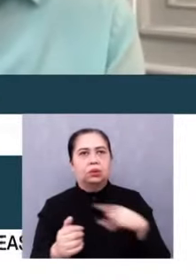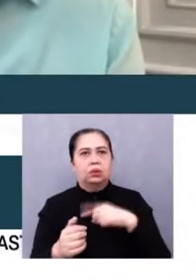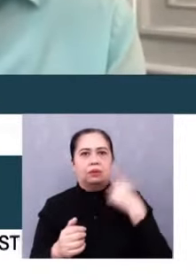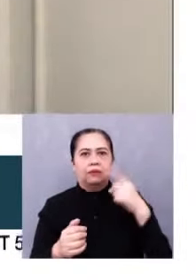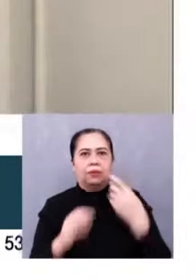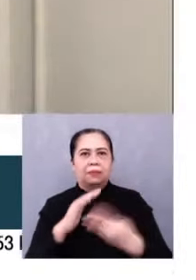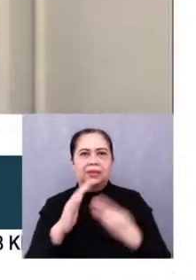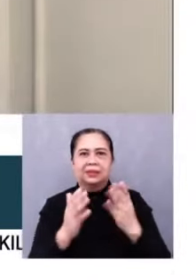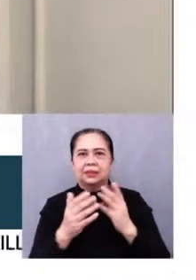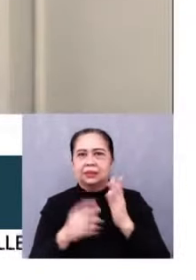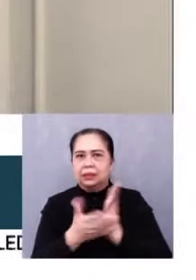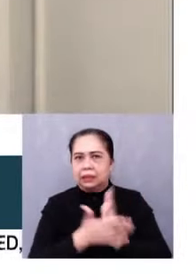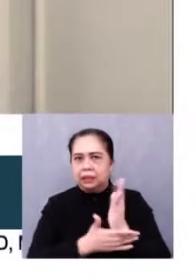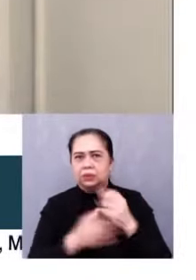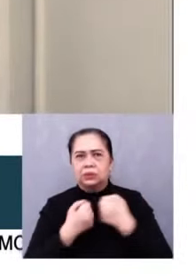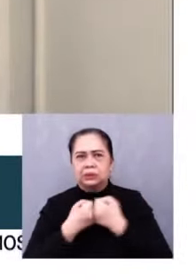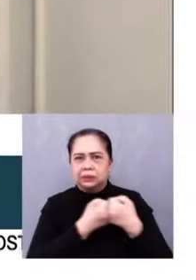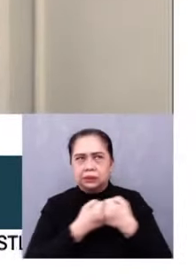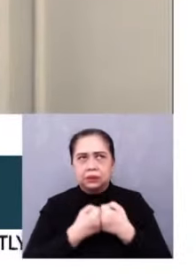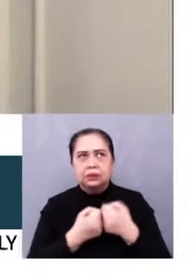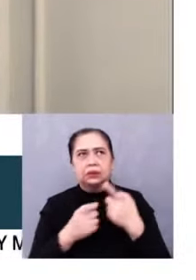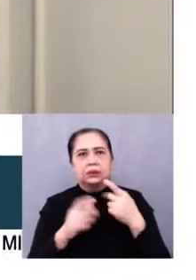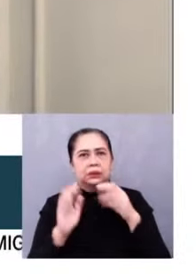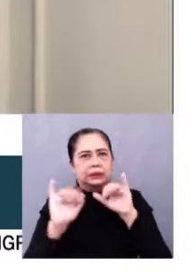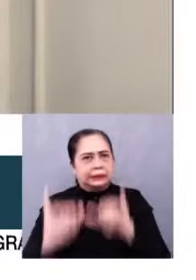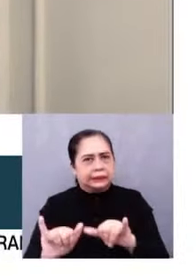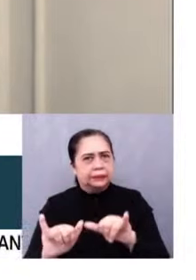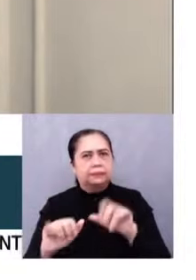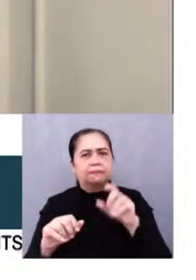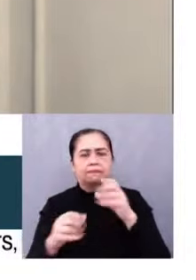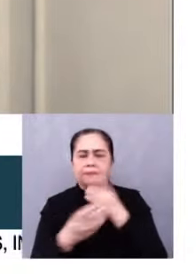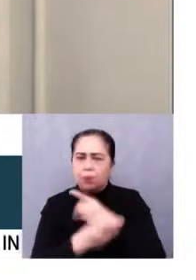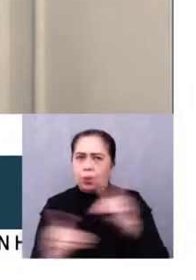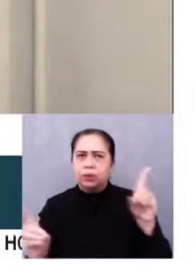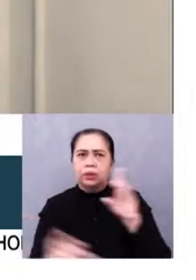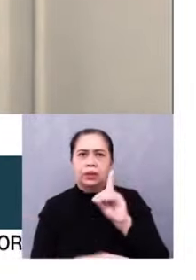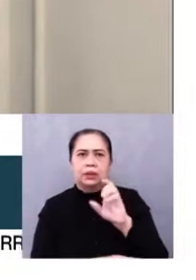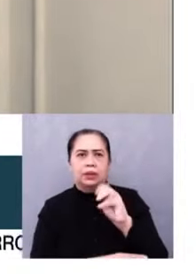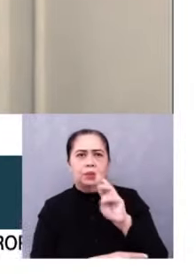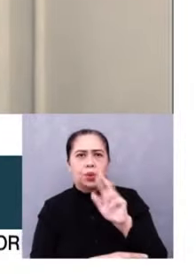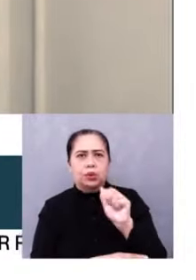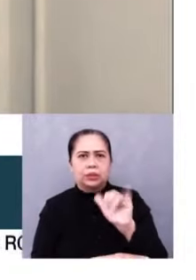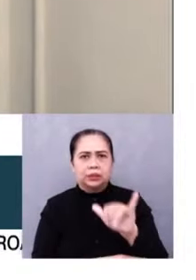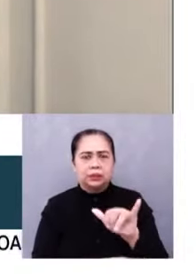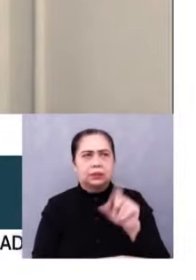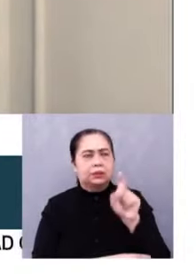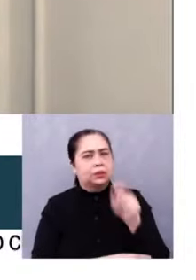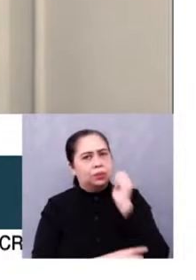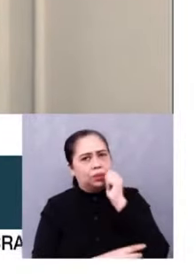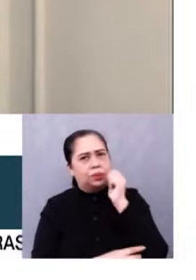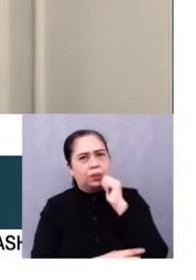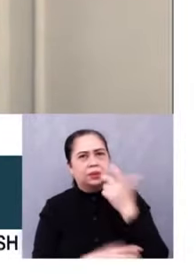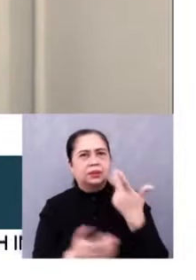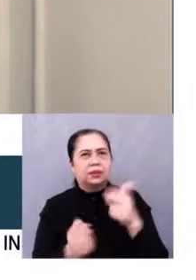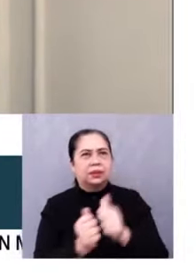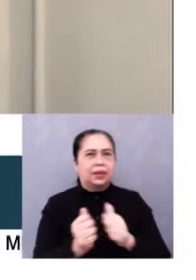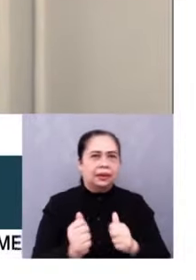the struggle for maintaining our democracy, there will always be setbacks that will happen.